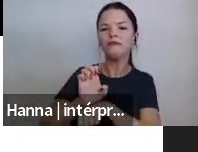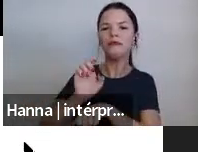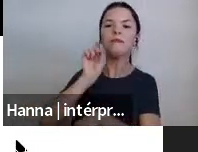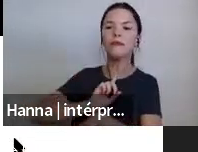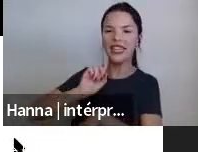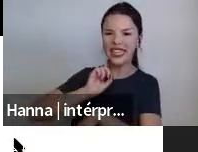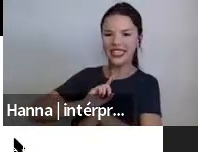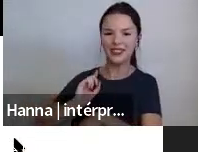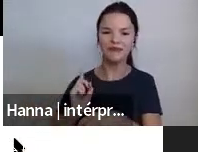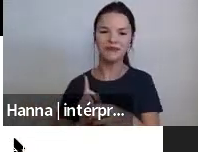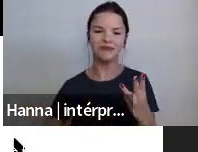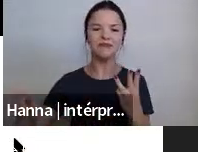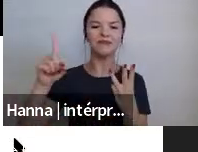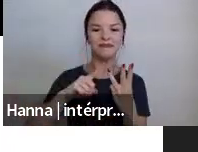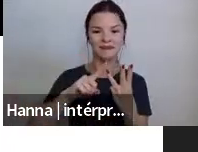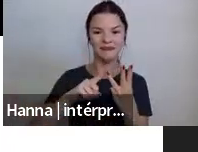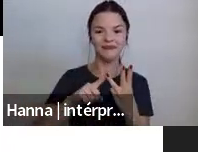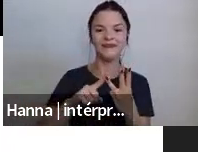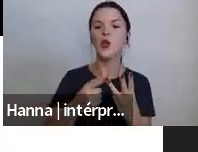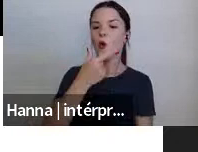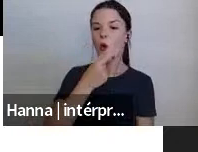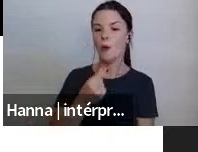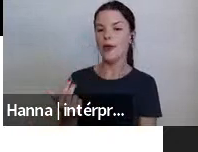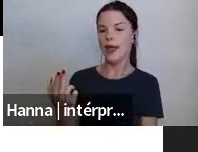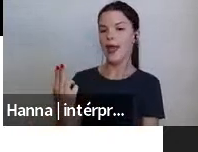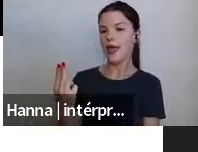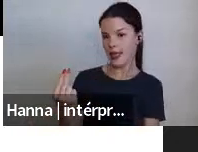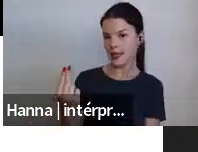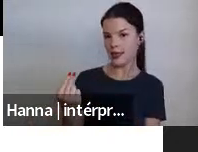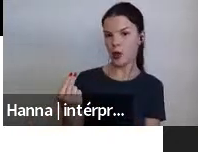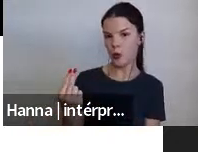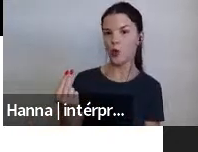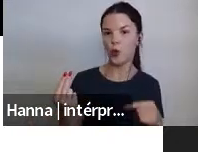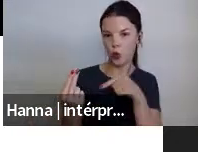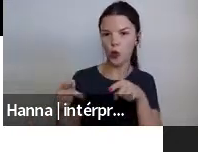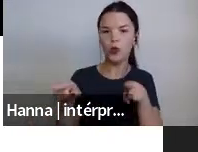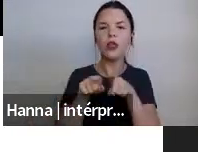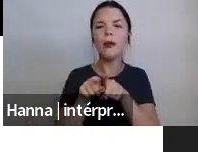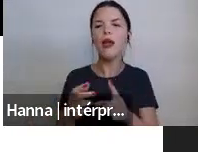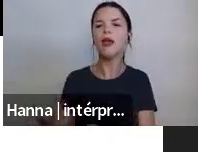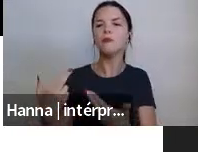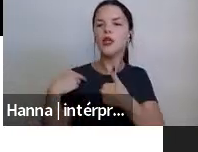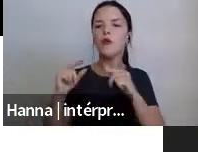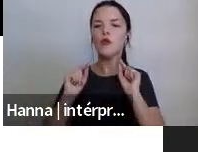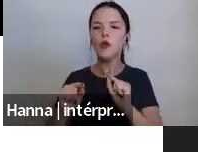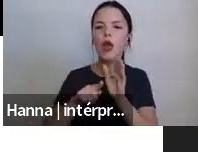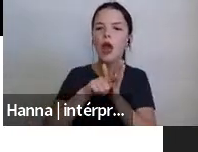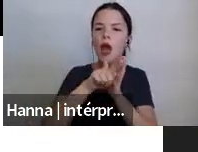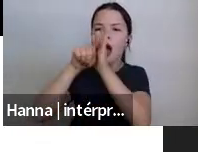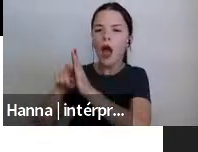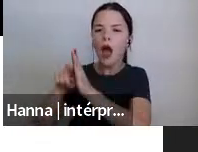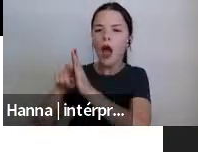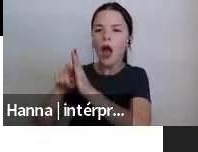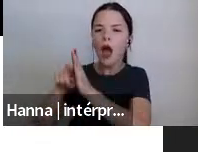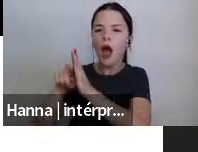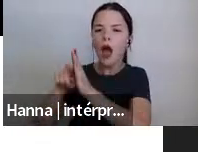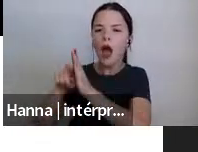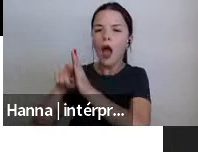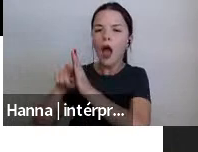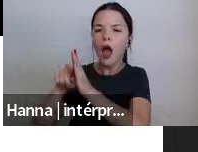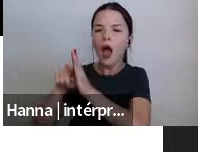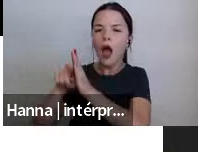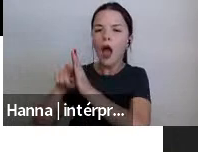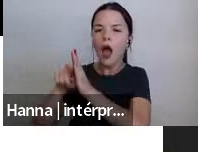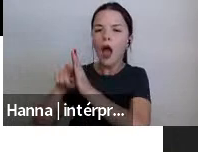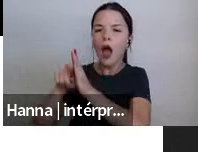Gerais. And we are also analyzing toponyms from other countries. So Italo Urbanski